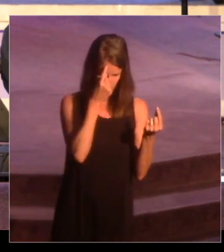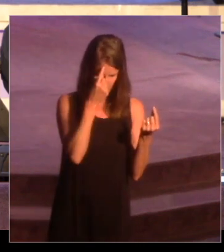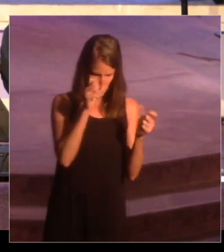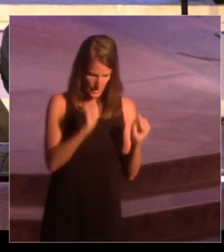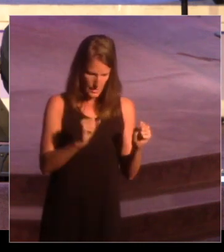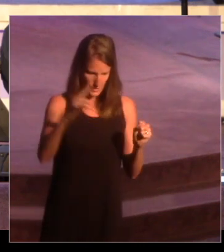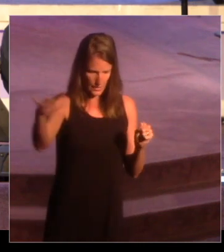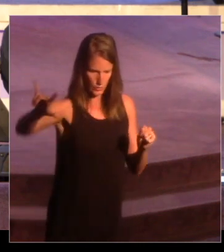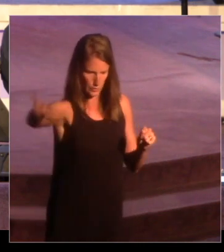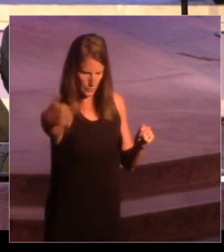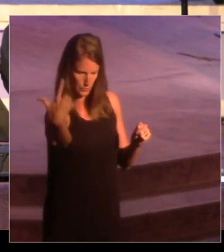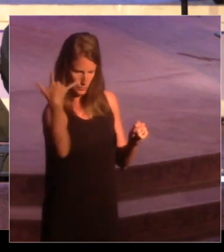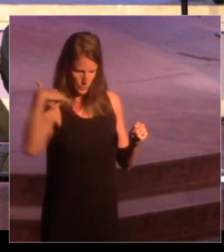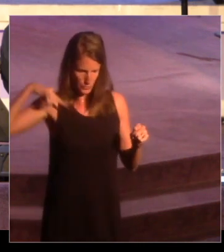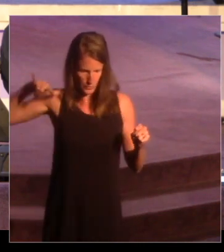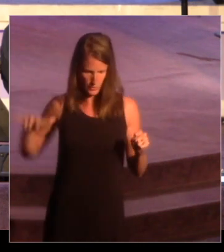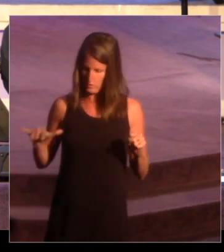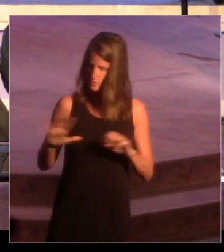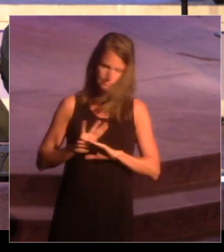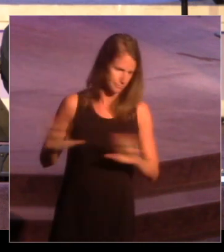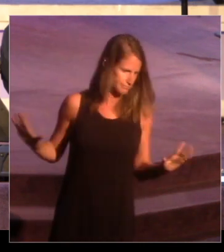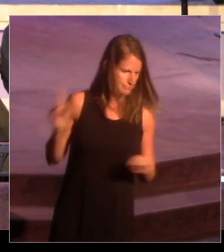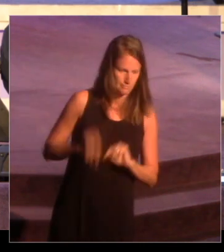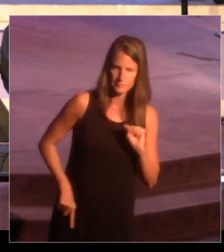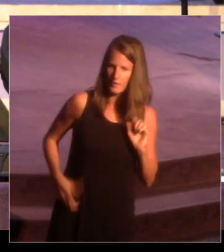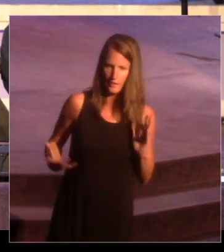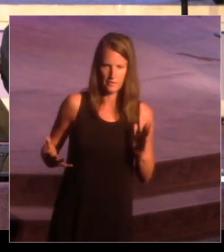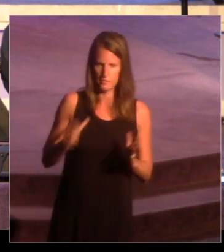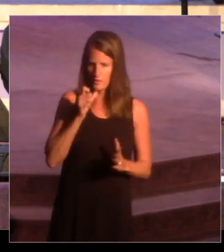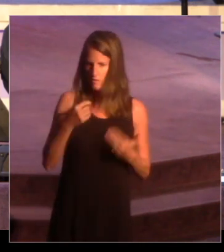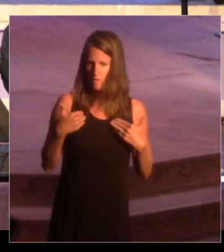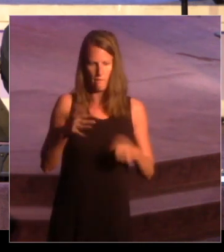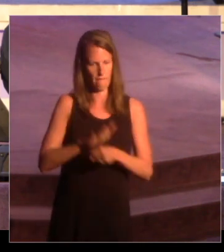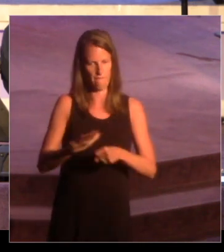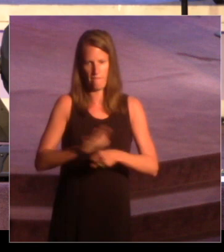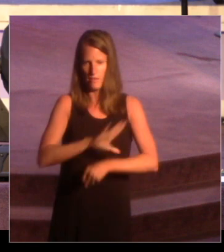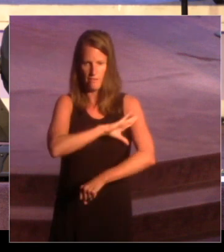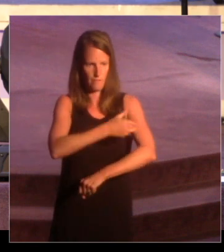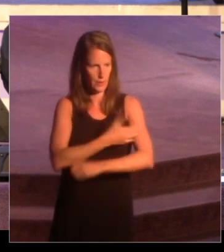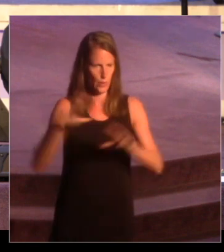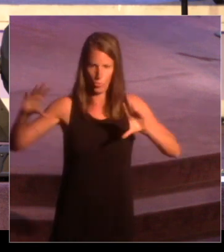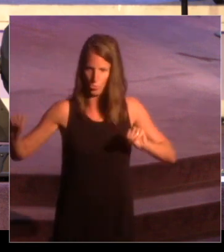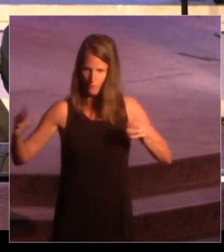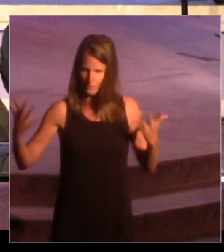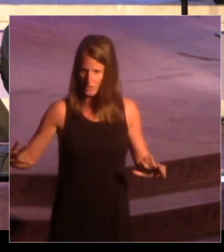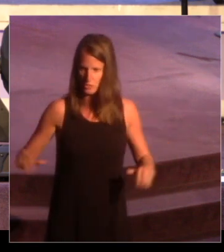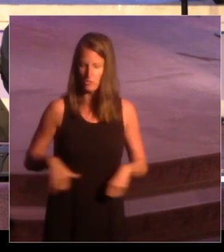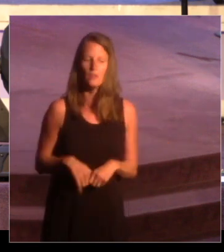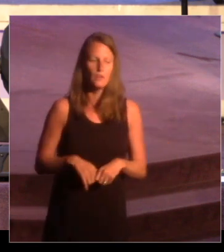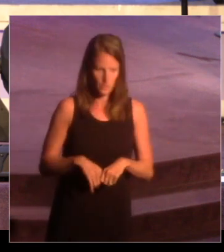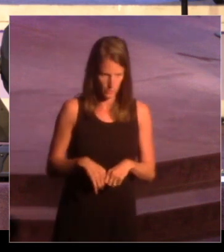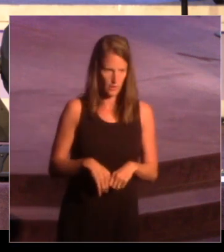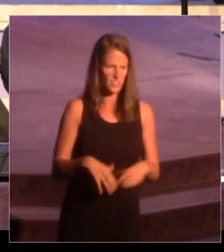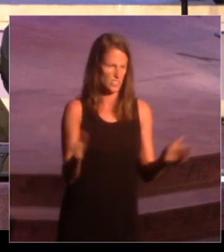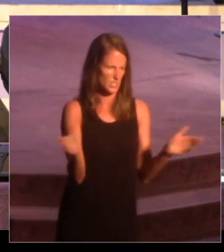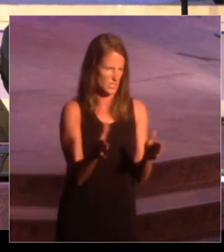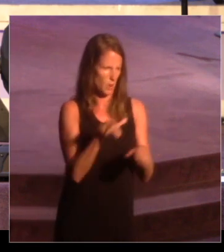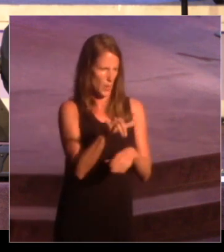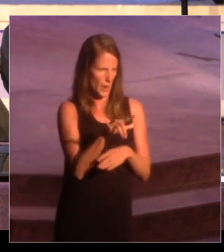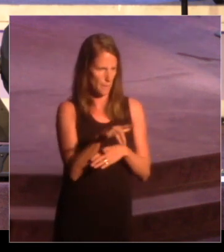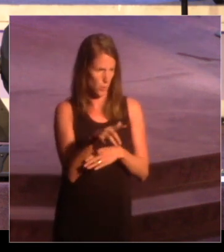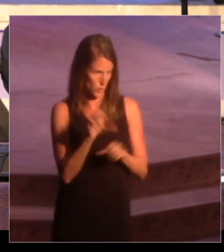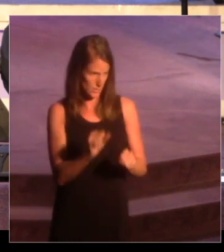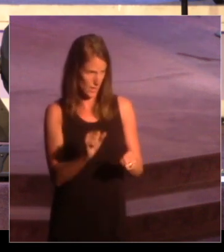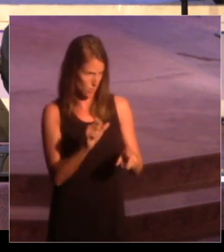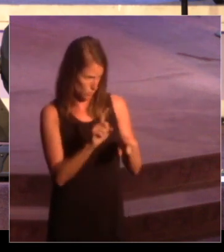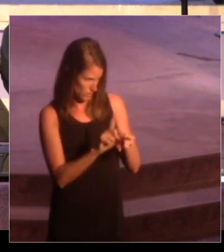back to LaGuardia? No, we're too far away to make it back. We don't have enough power to get there. Okay, there's a smaller airport close by. Can we alert